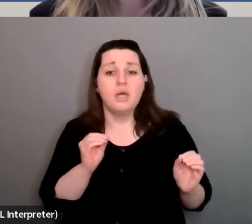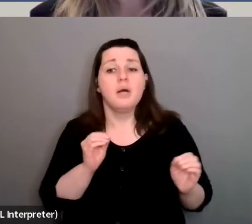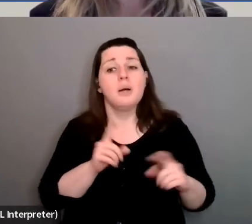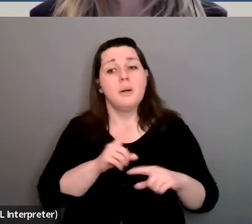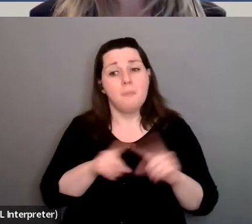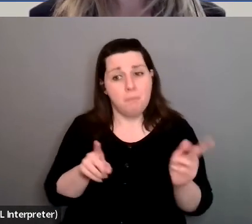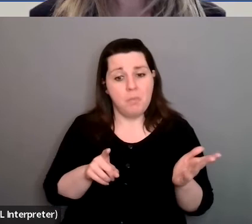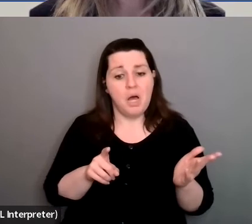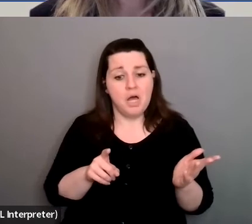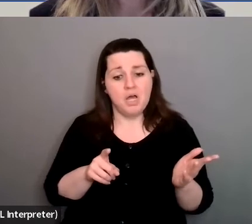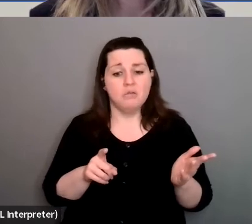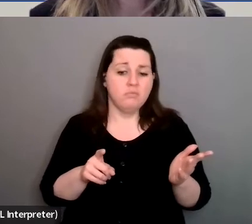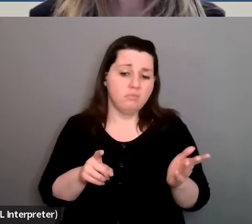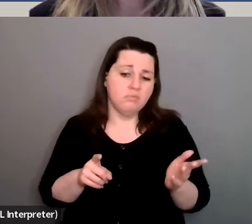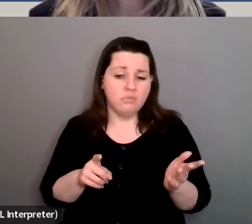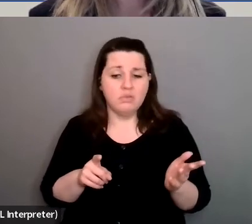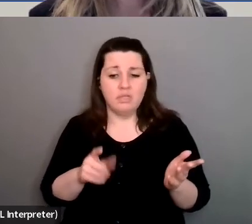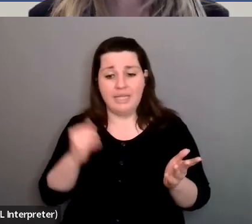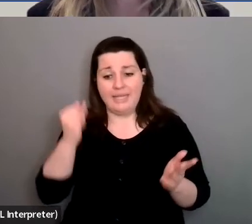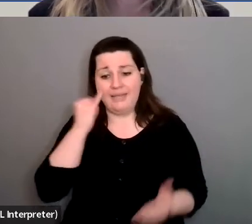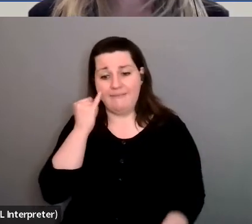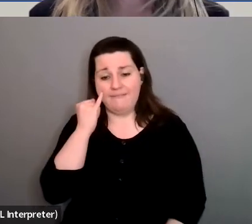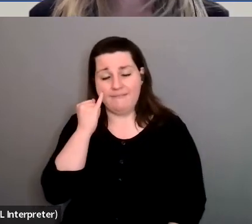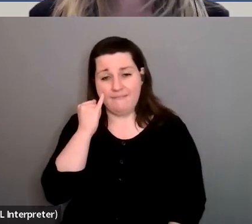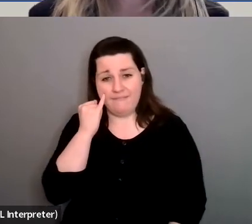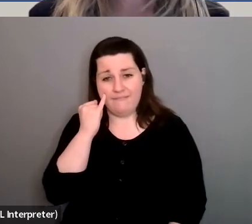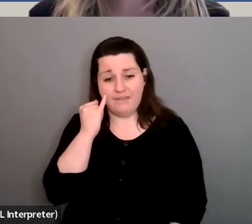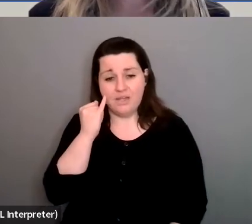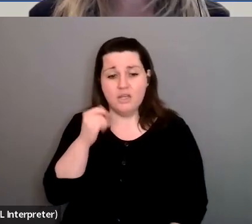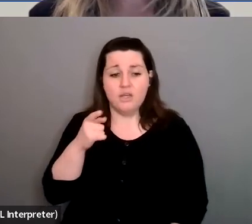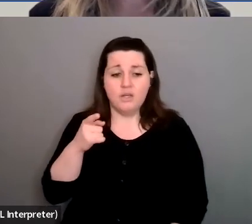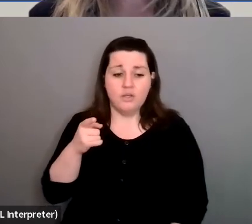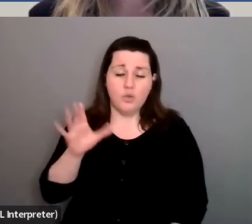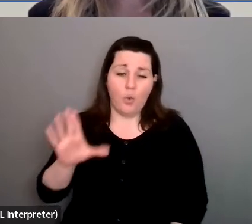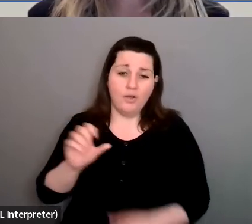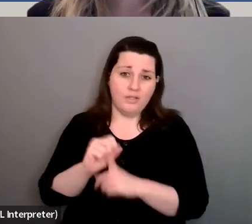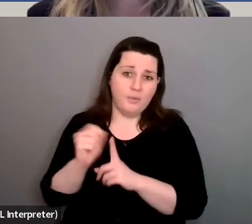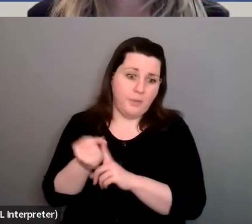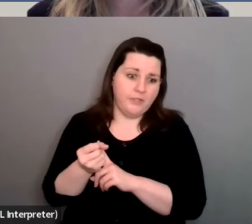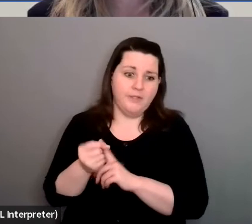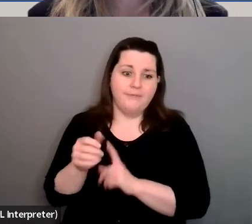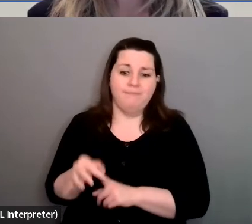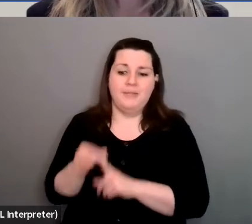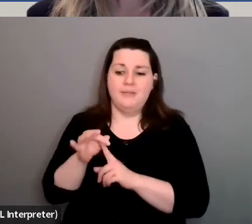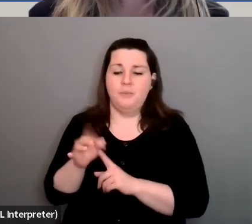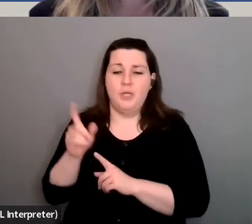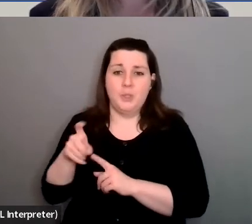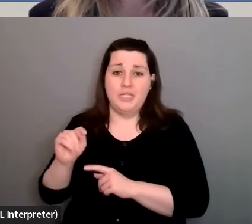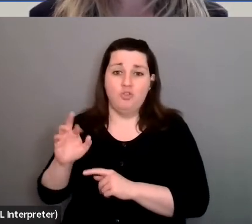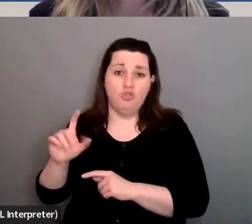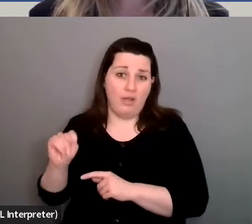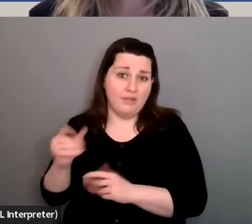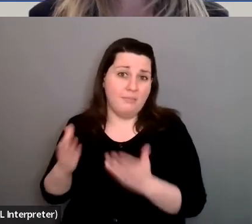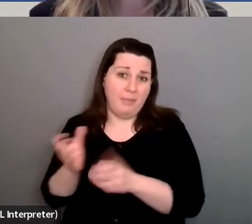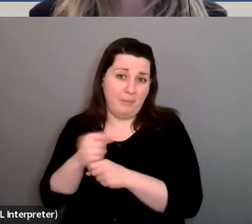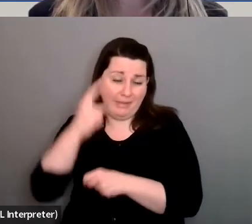we would say is, if you are in a situation where a special needs trust might make sense, we would